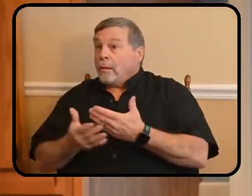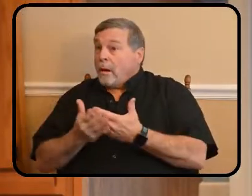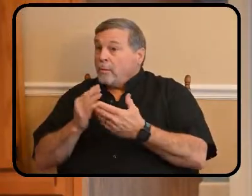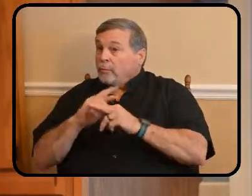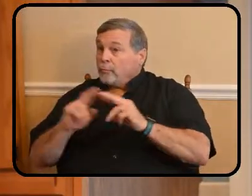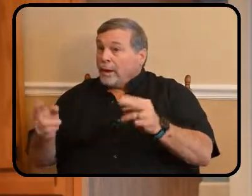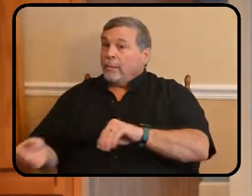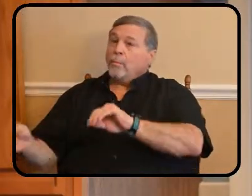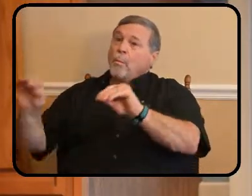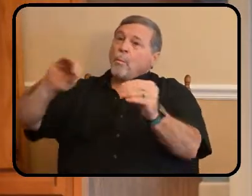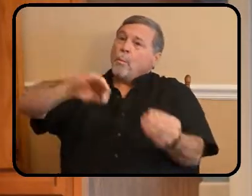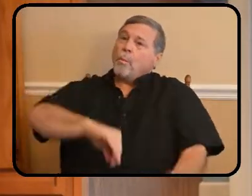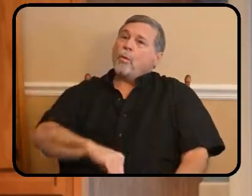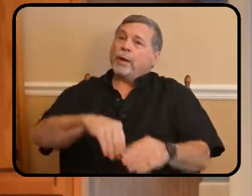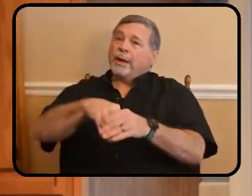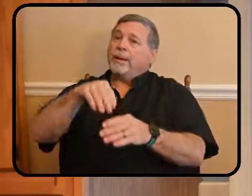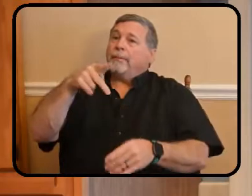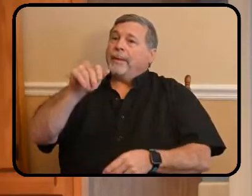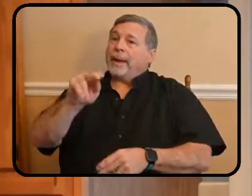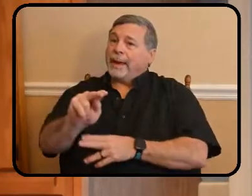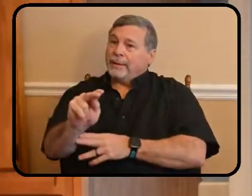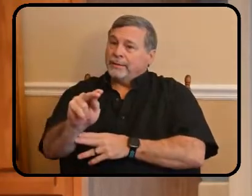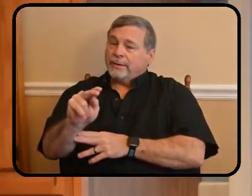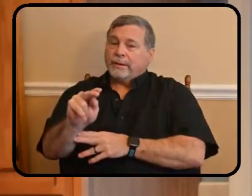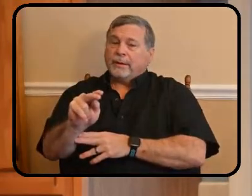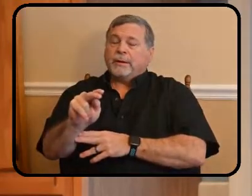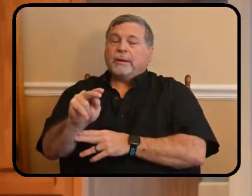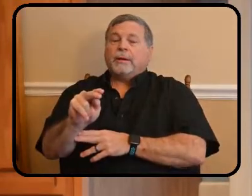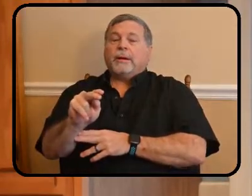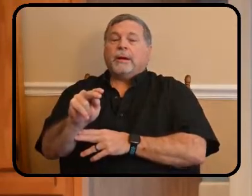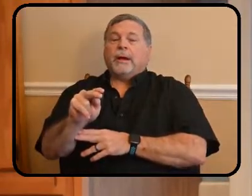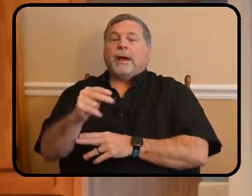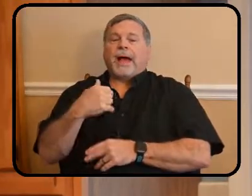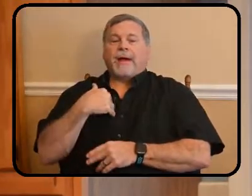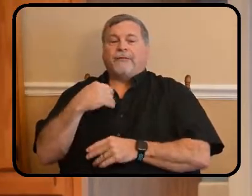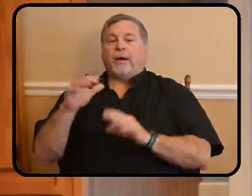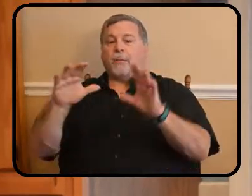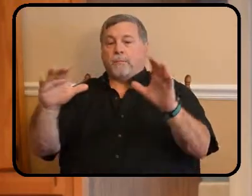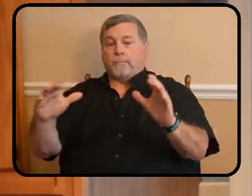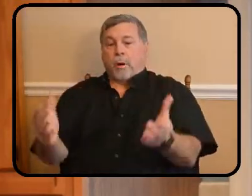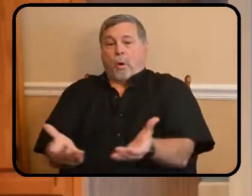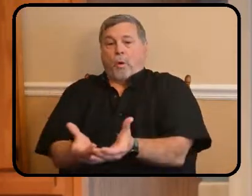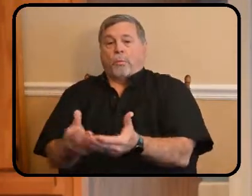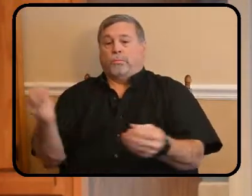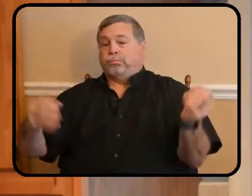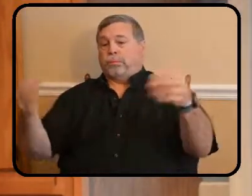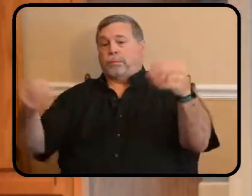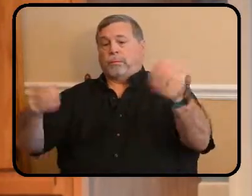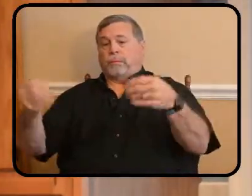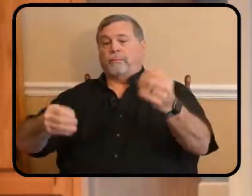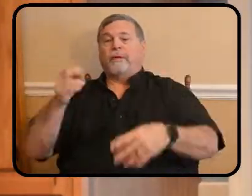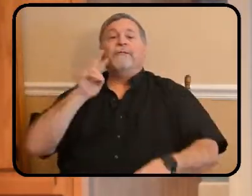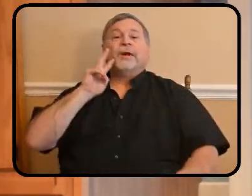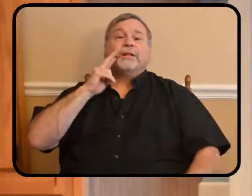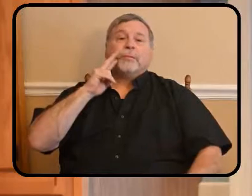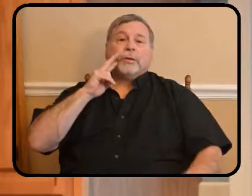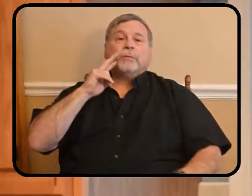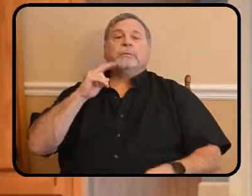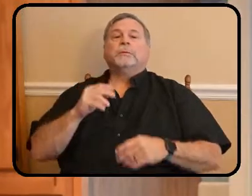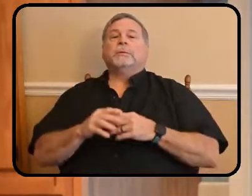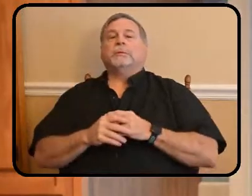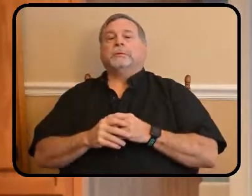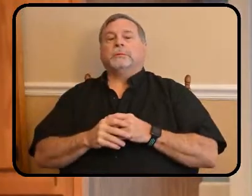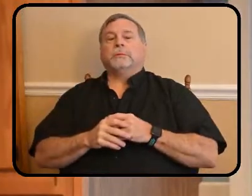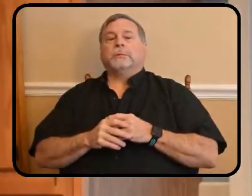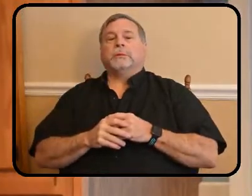the pan. We're going to finish up this a little bit. I've taken a bowl, I've put those cut vegetables that we did, the asparagus.